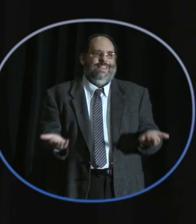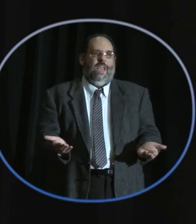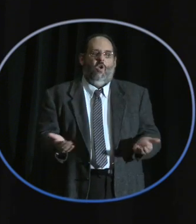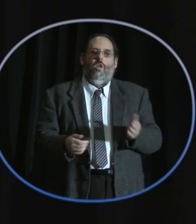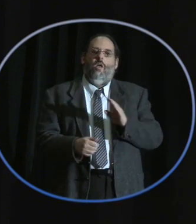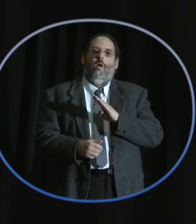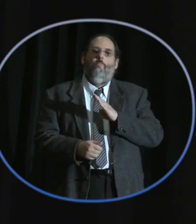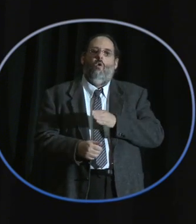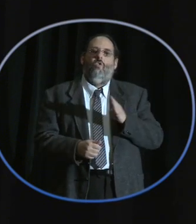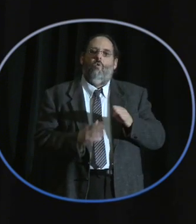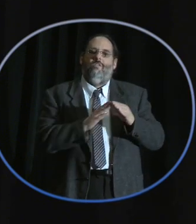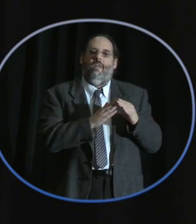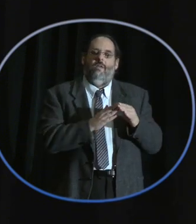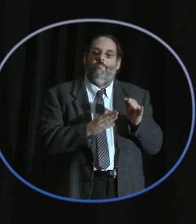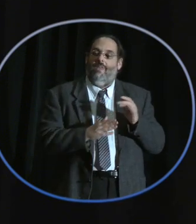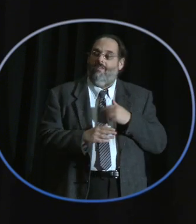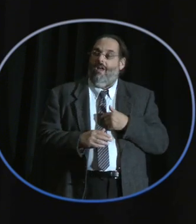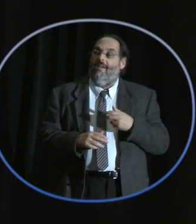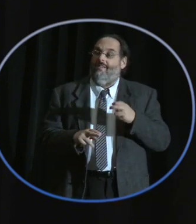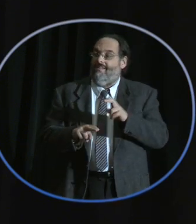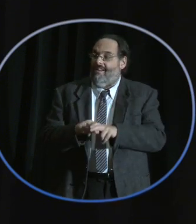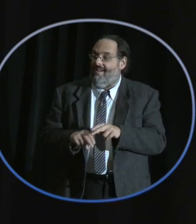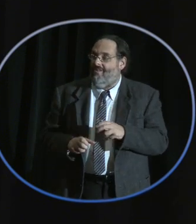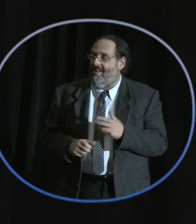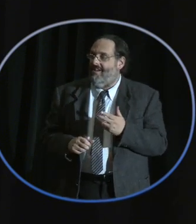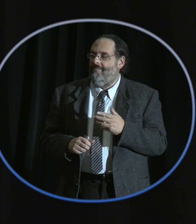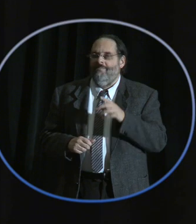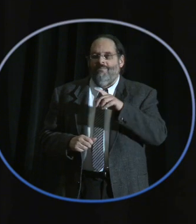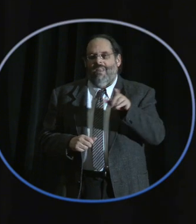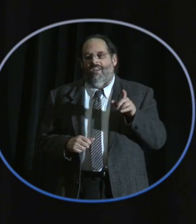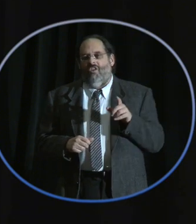City. And as I do take my seat, I just want to